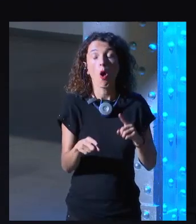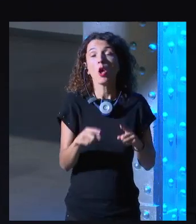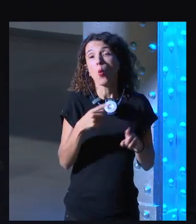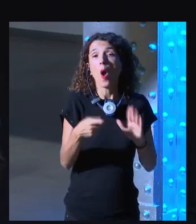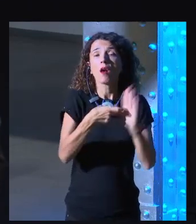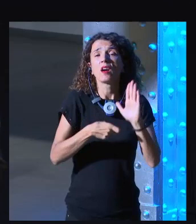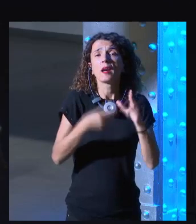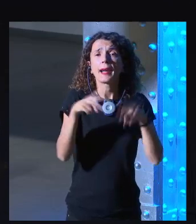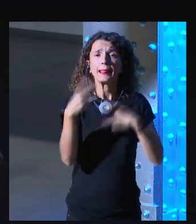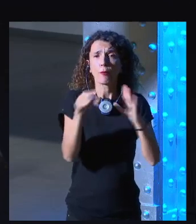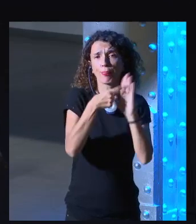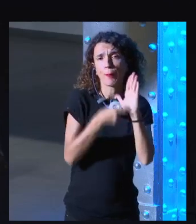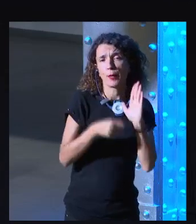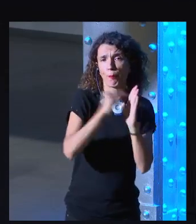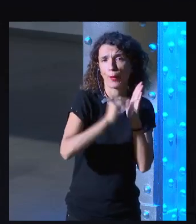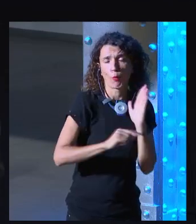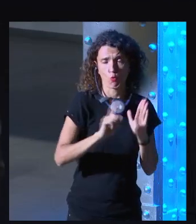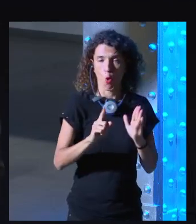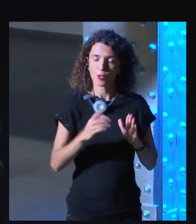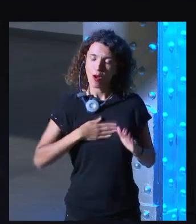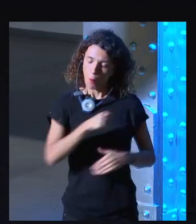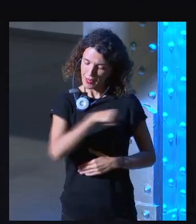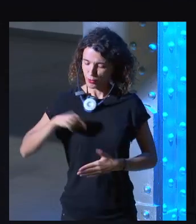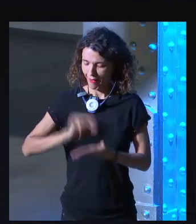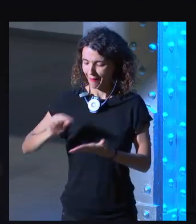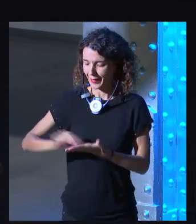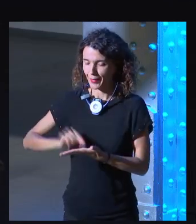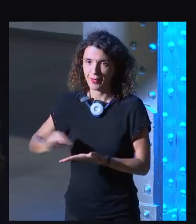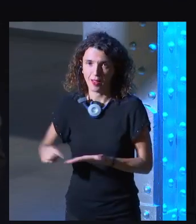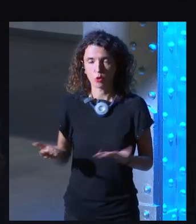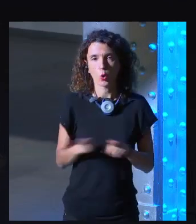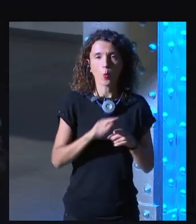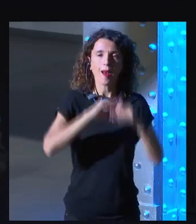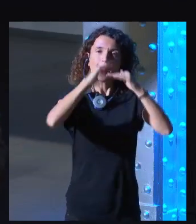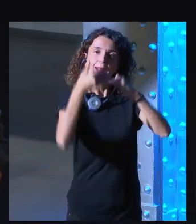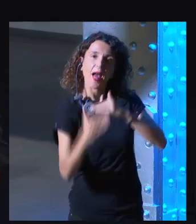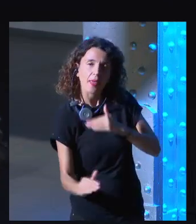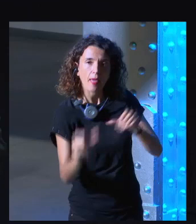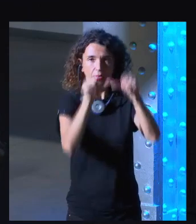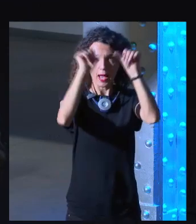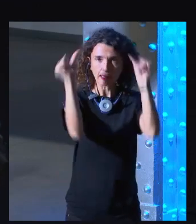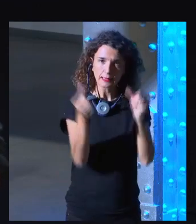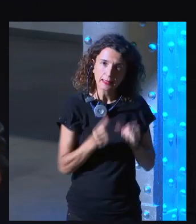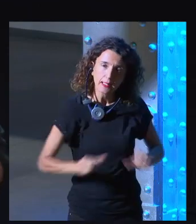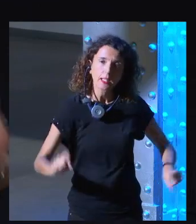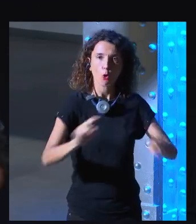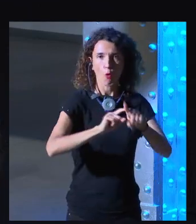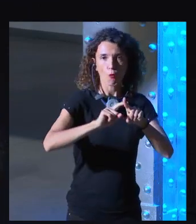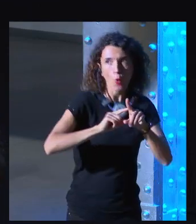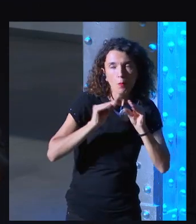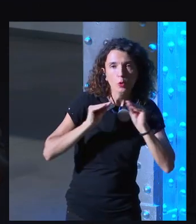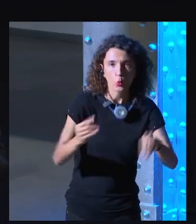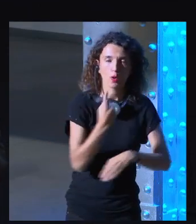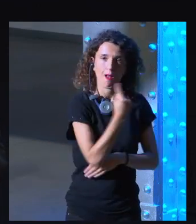to the self. So to find that rhythm, that breath, it's good for me to do it